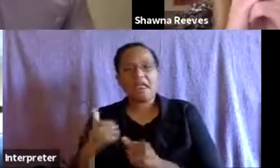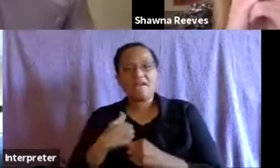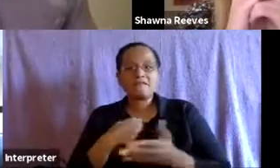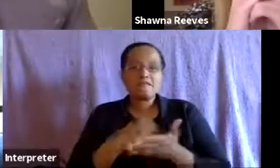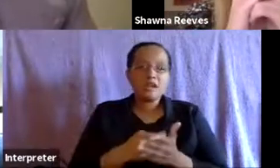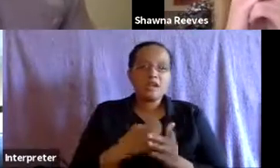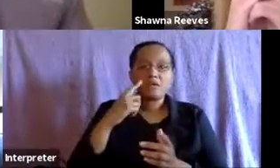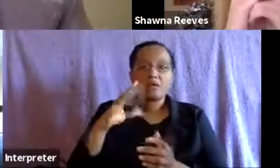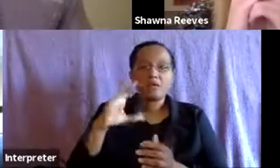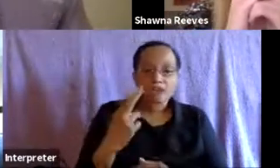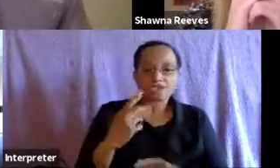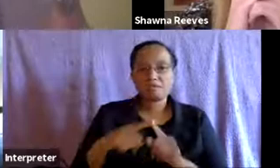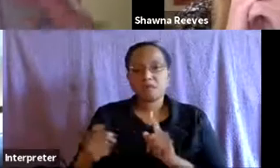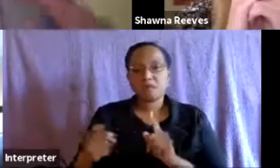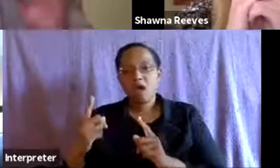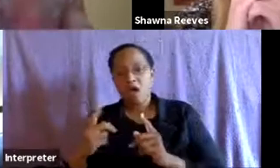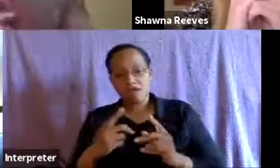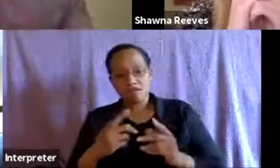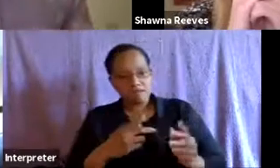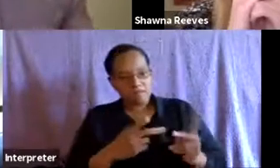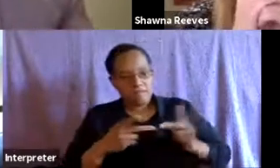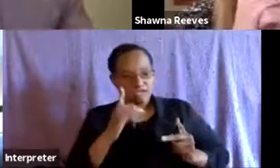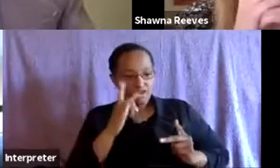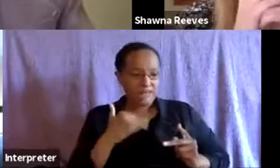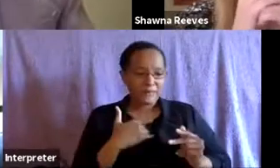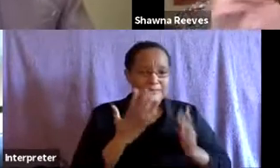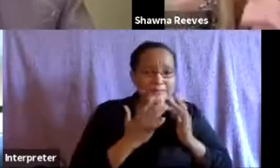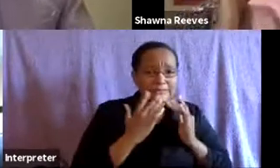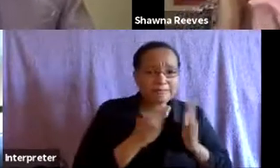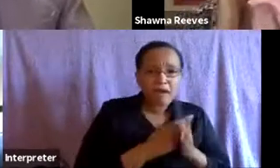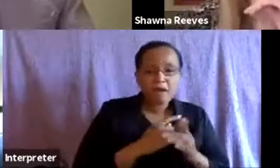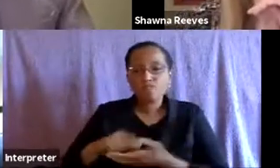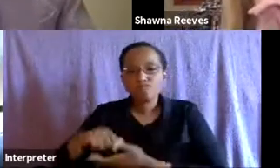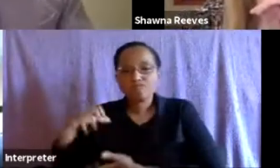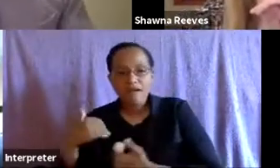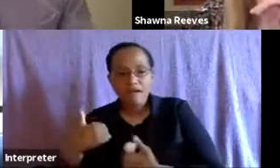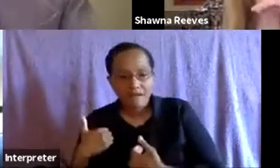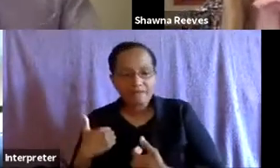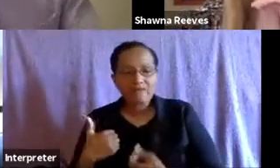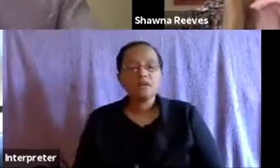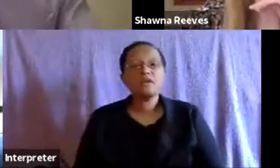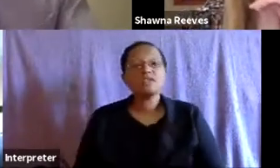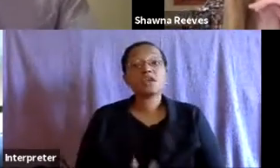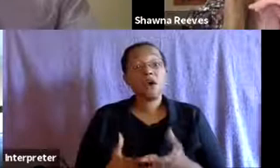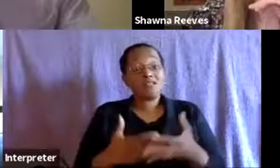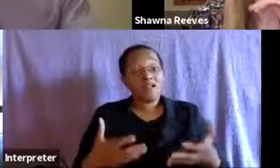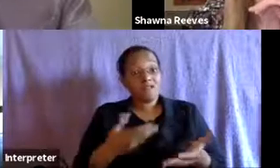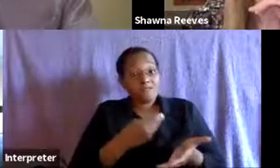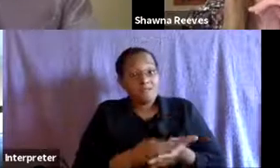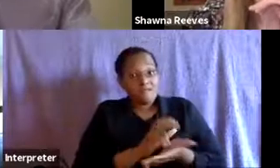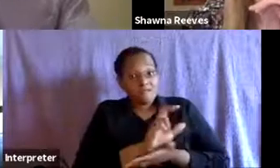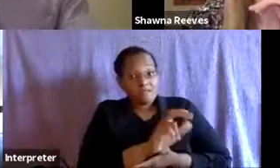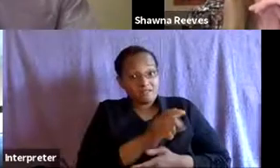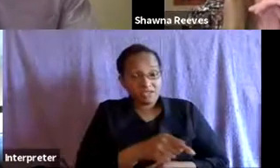There's lots of nursing home operator and owners who are millionaires or even close to billionaires. There's lots of different ways that they can extract money from cash